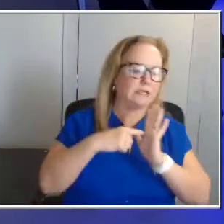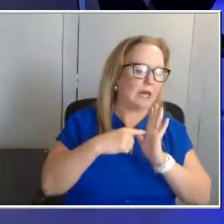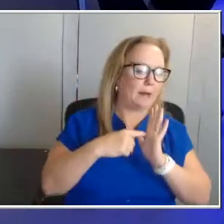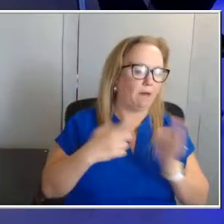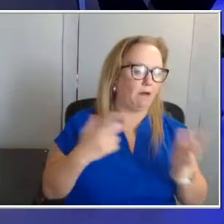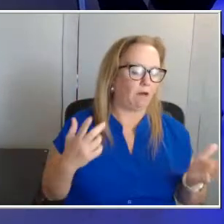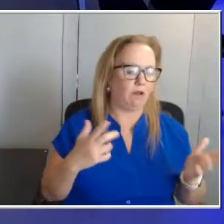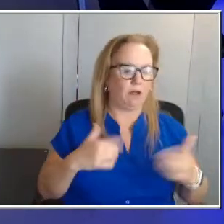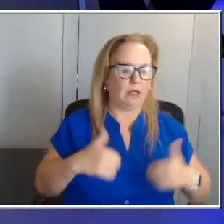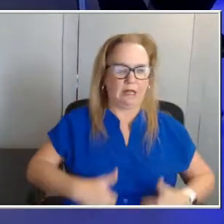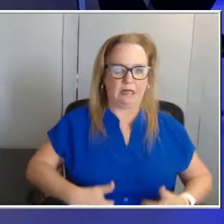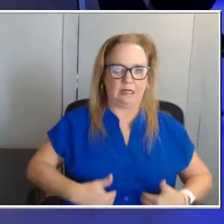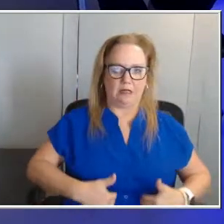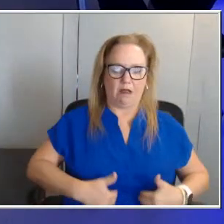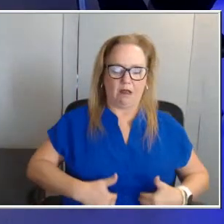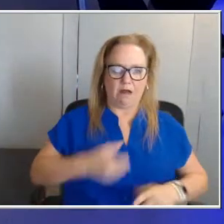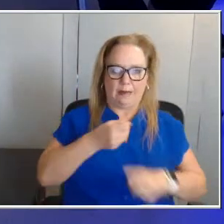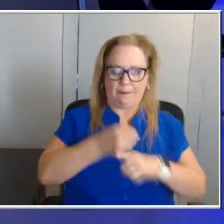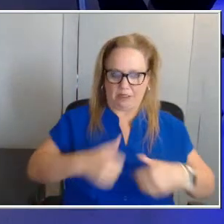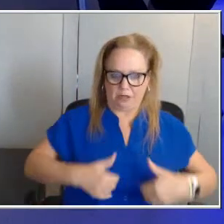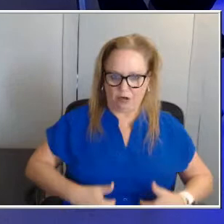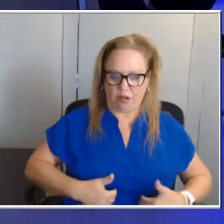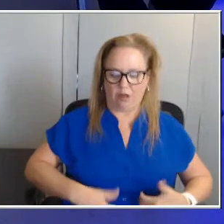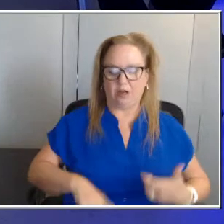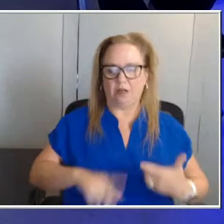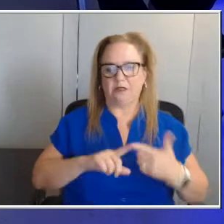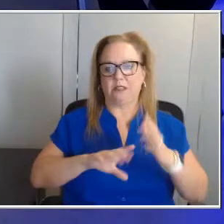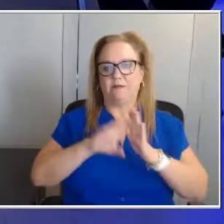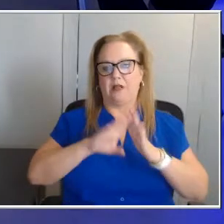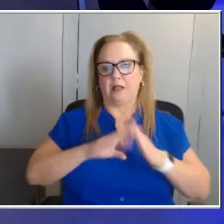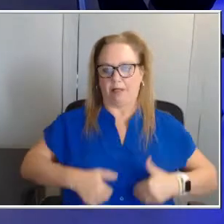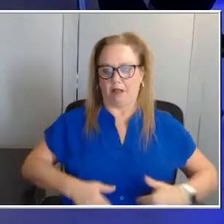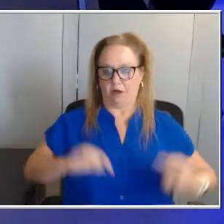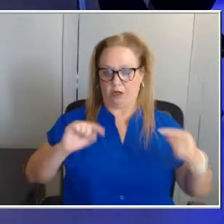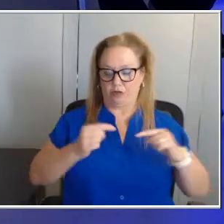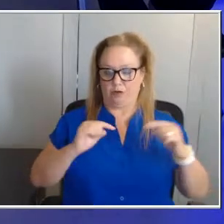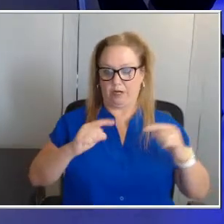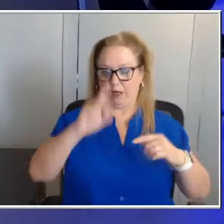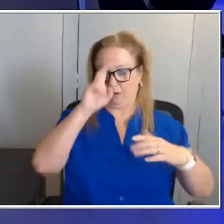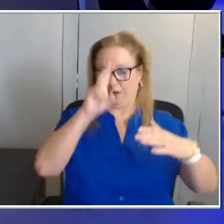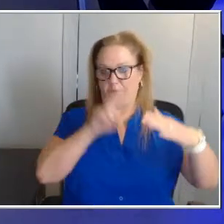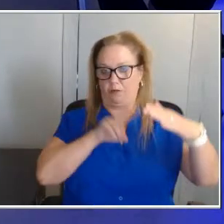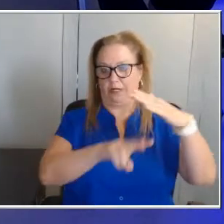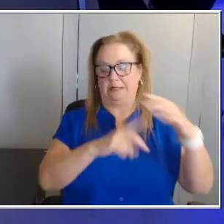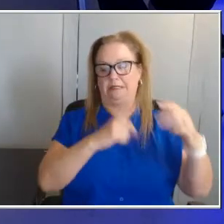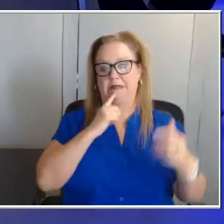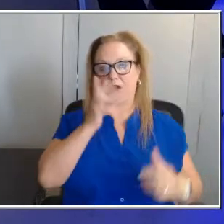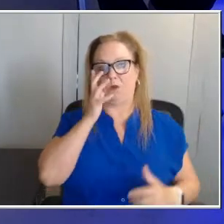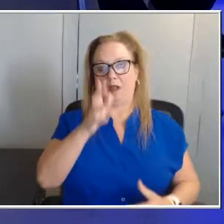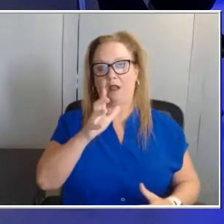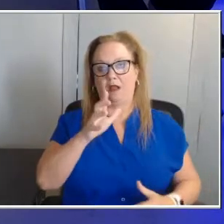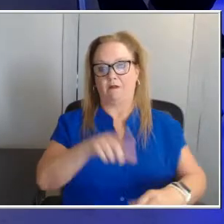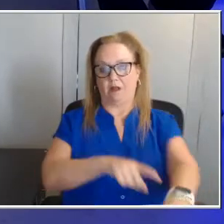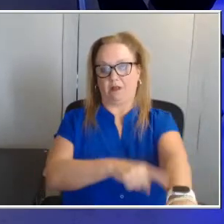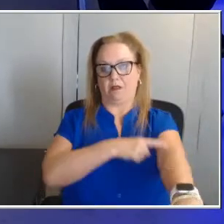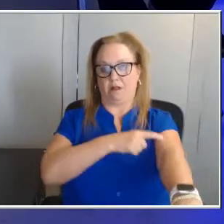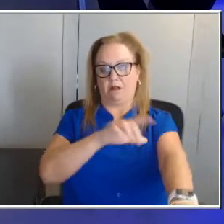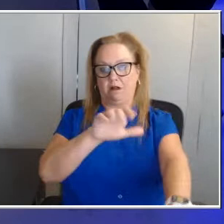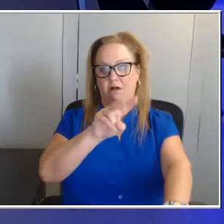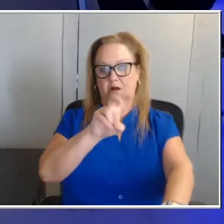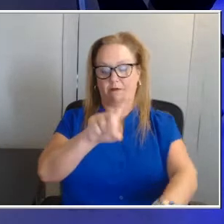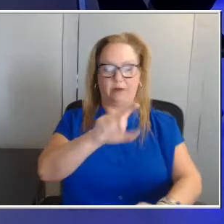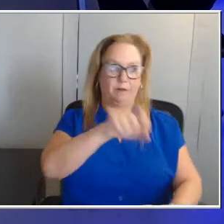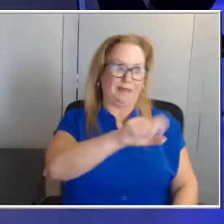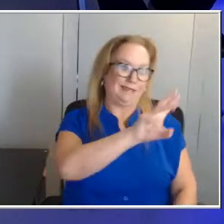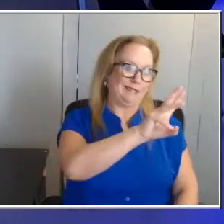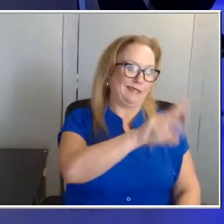lung impact to your lungs and developed some lung injury, we predictably can say, yeah, you're going to have long COVID because the recovery time for that can be 6 to 12 months. We know